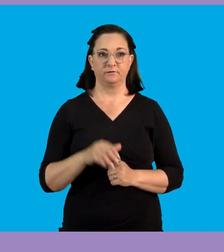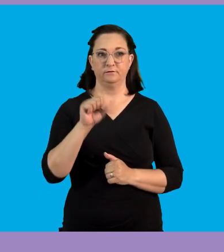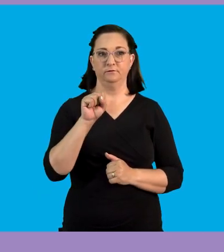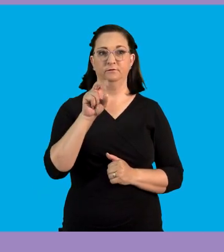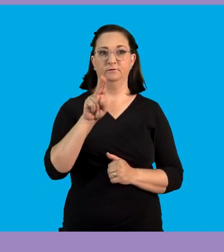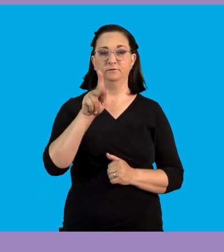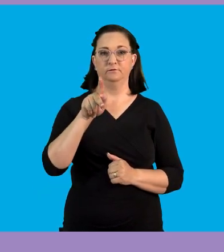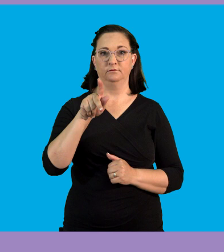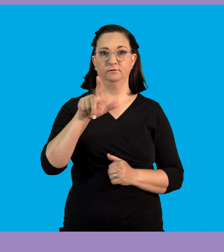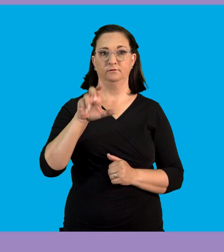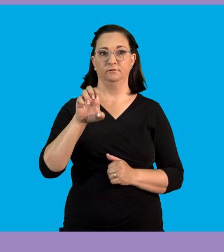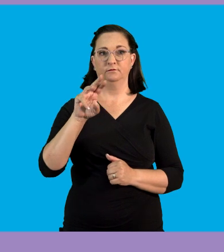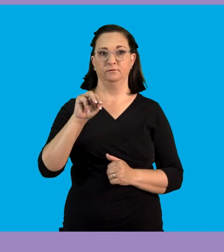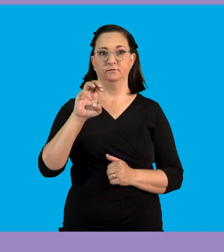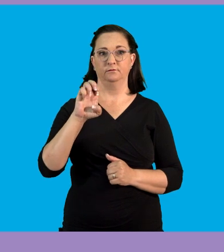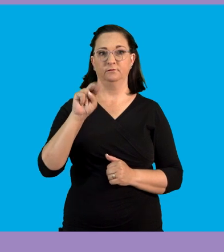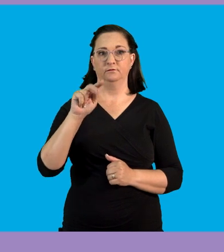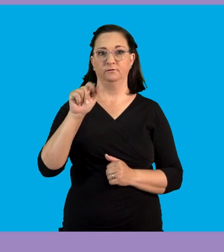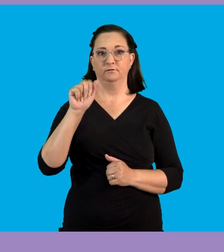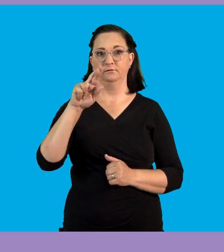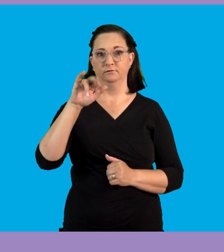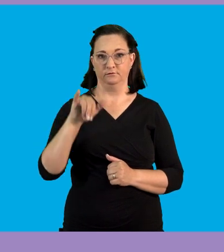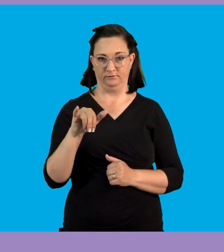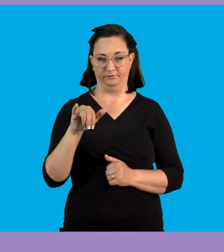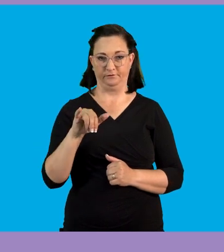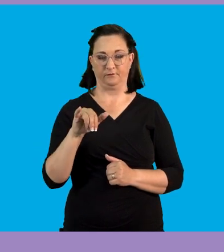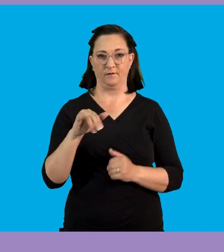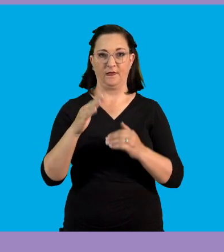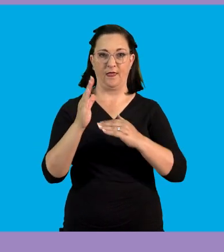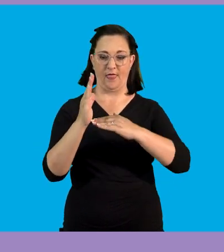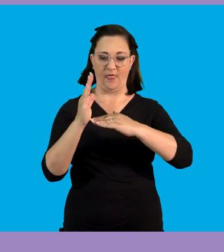And supplementary angles would be angles that add up